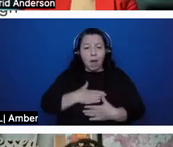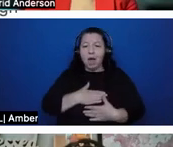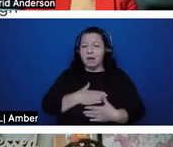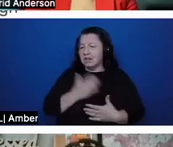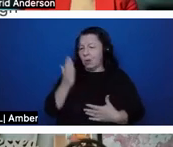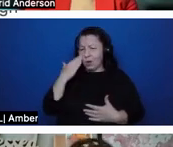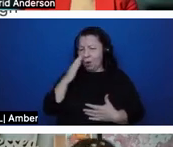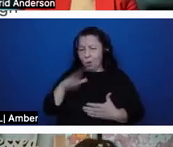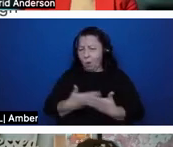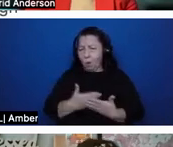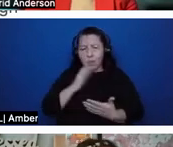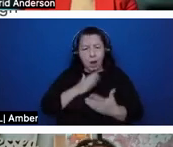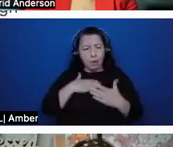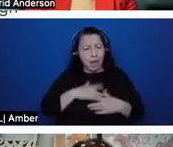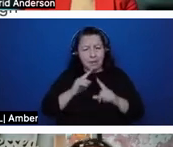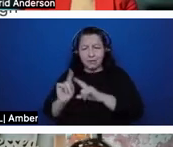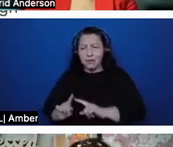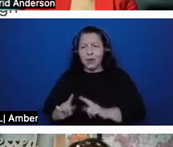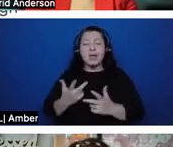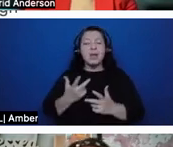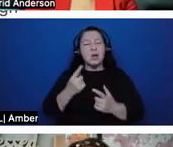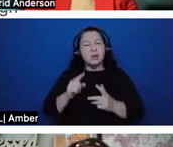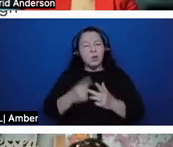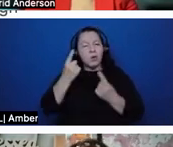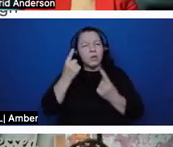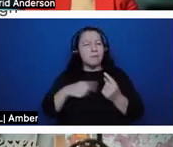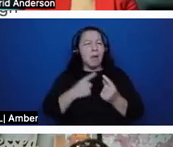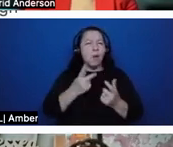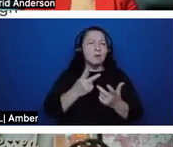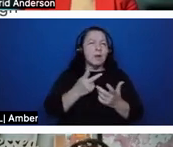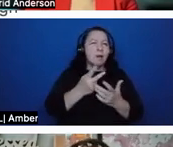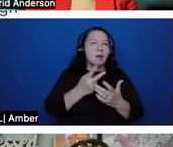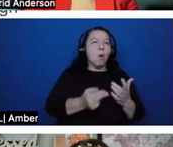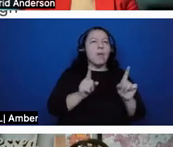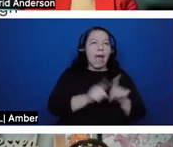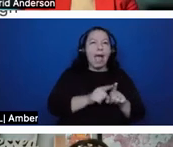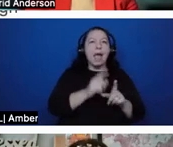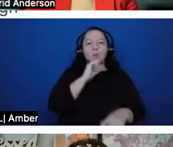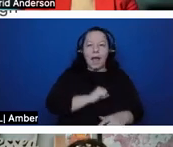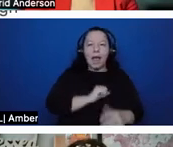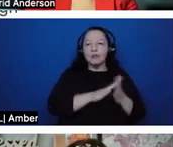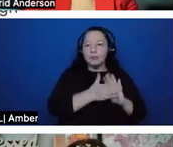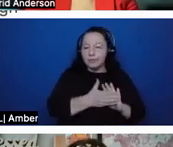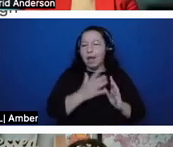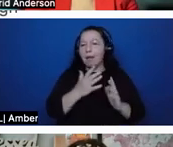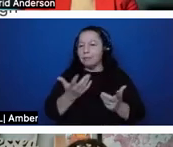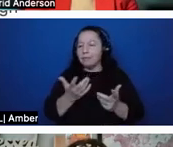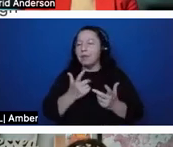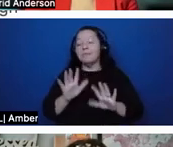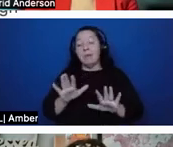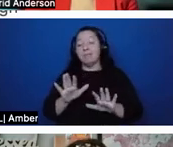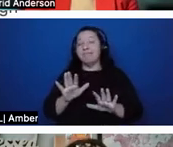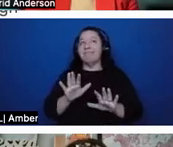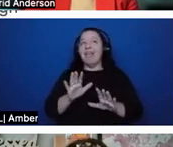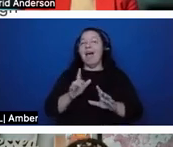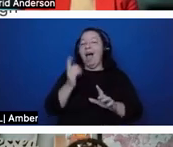thinking about, both as we age, but, for folks who I was at a presentation recently and I was,